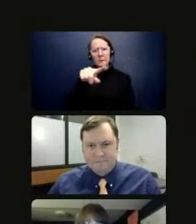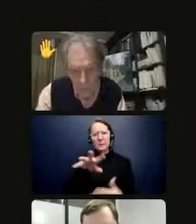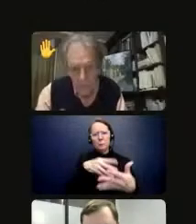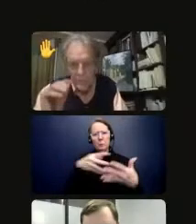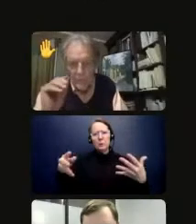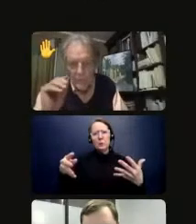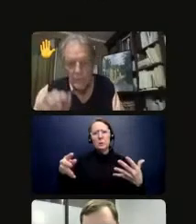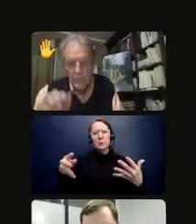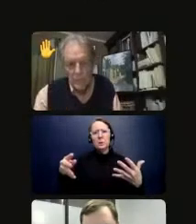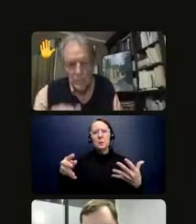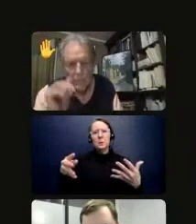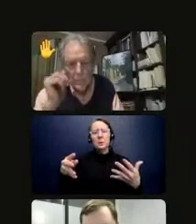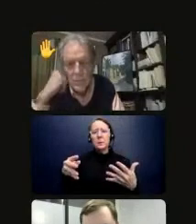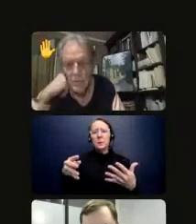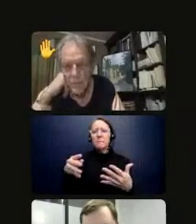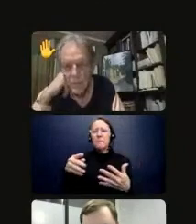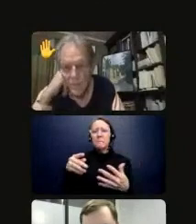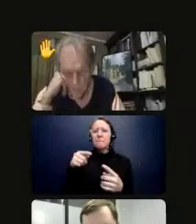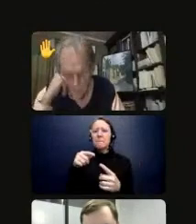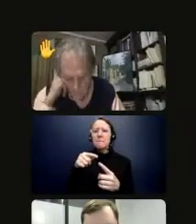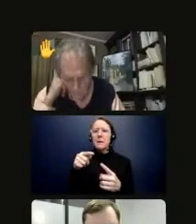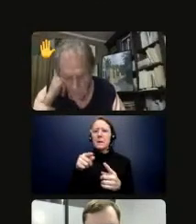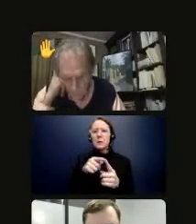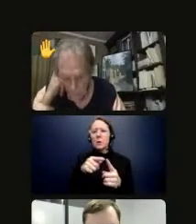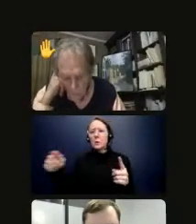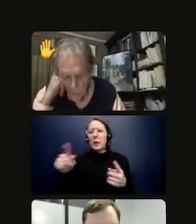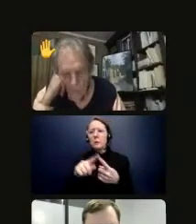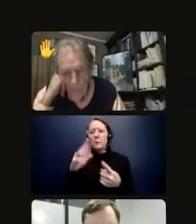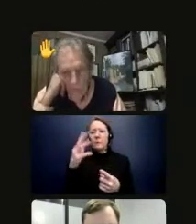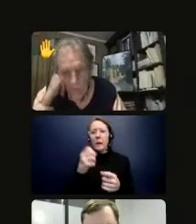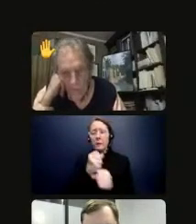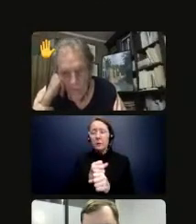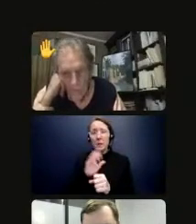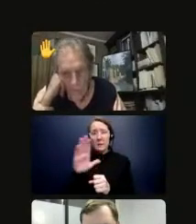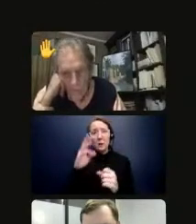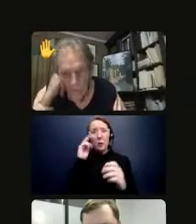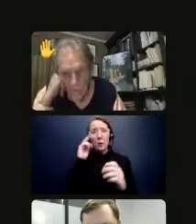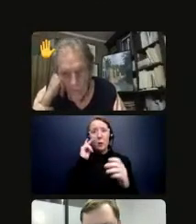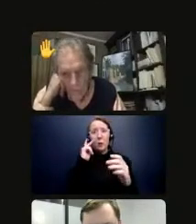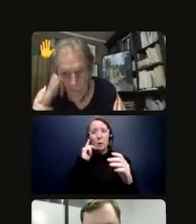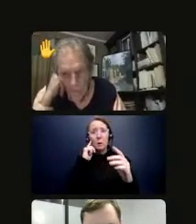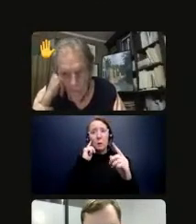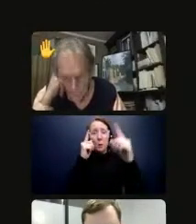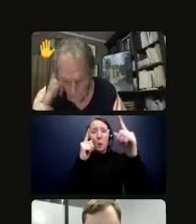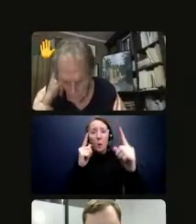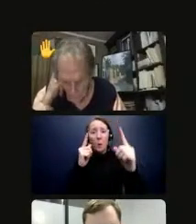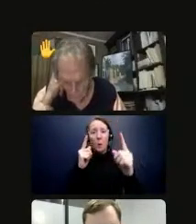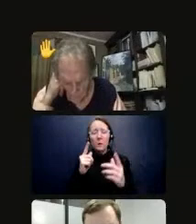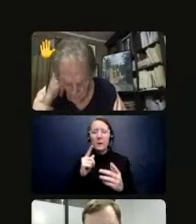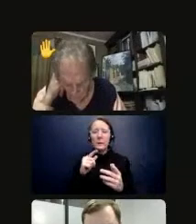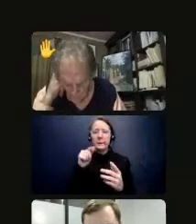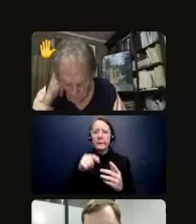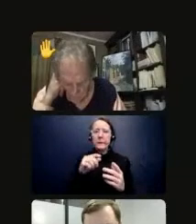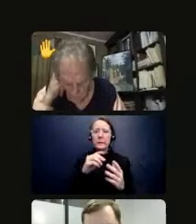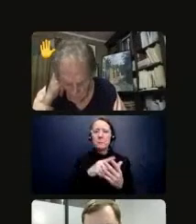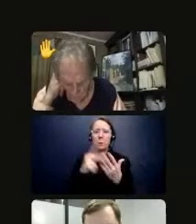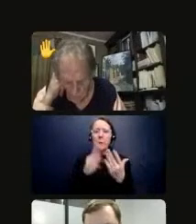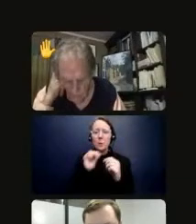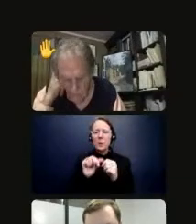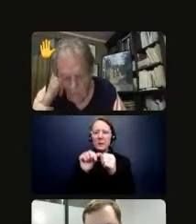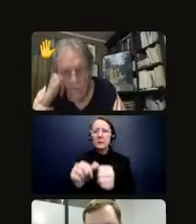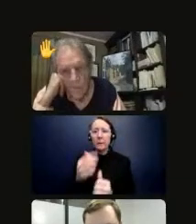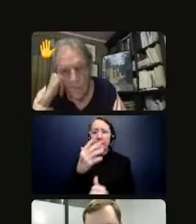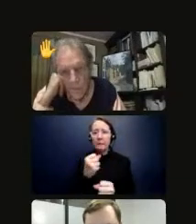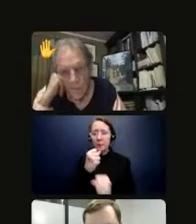spreadsheet, is it runs out 5 years. Is that what you're anticipating this set of programs will last, is